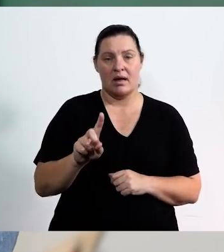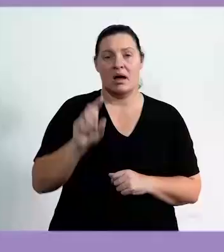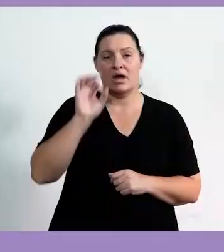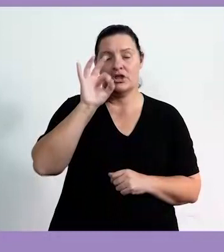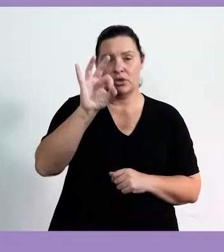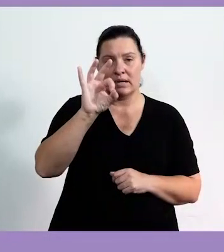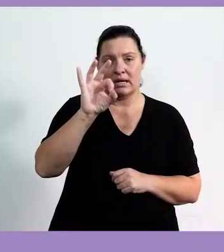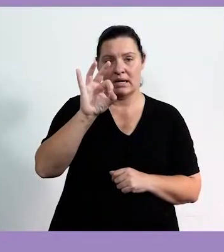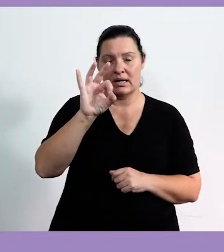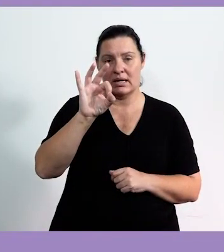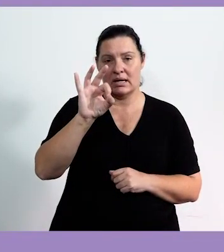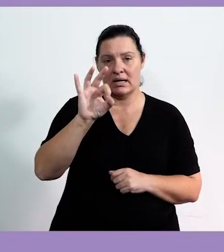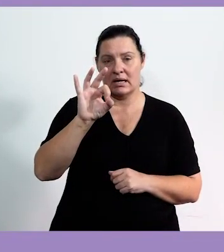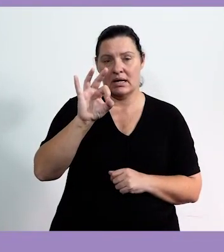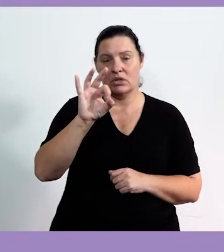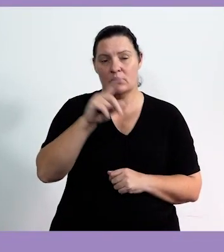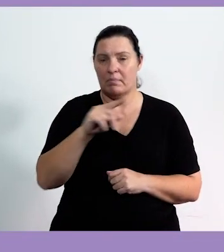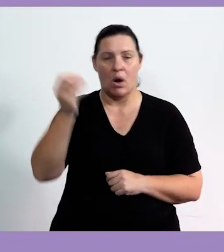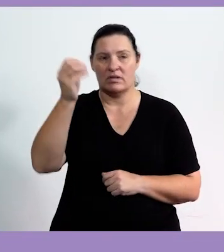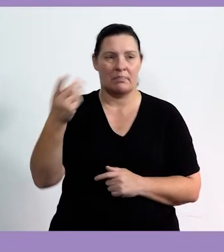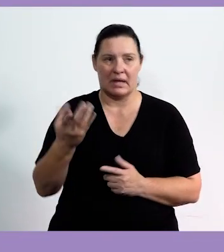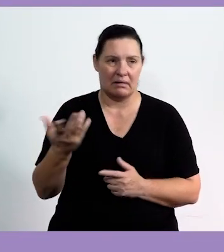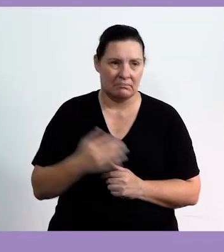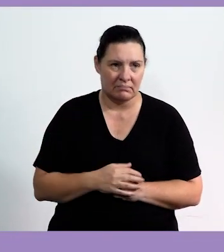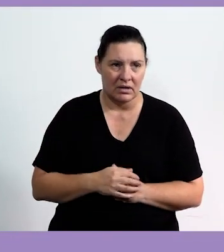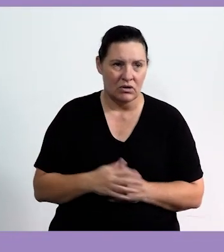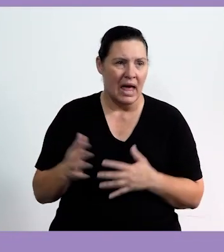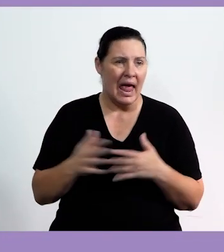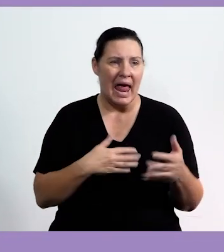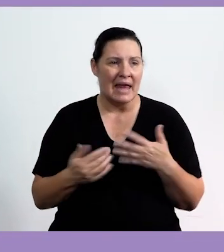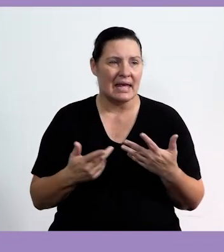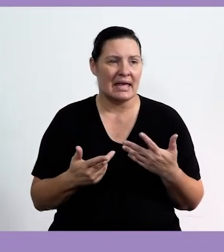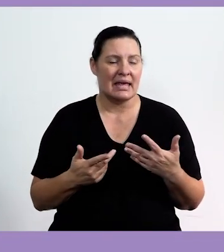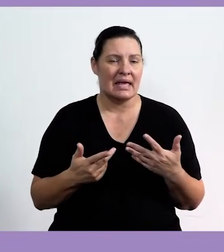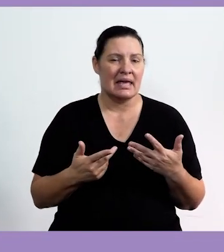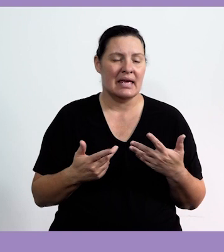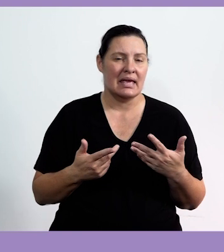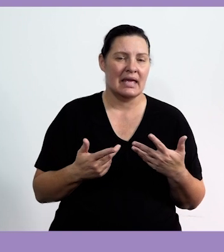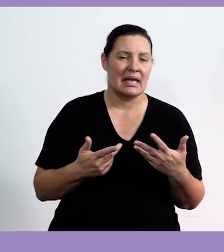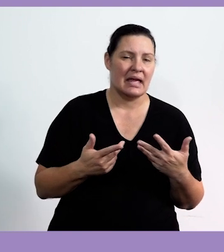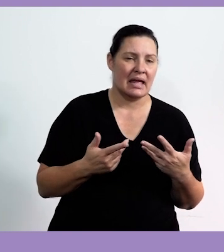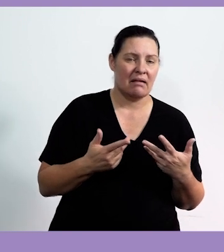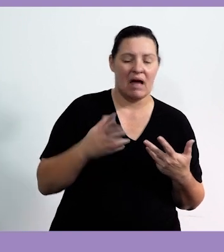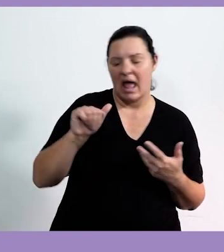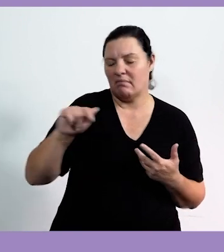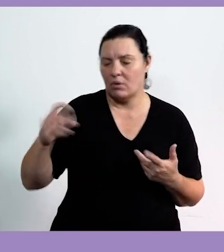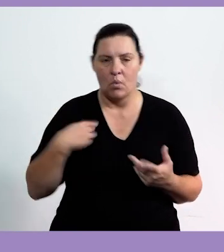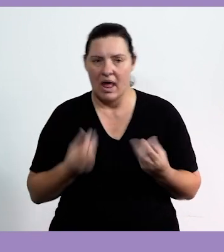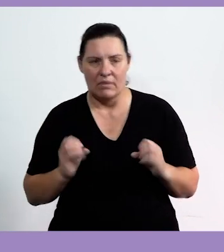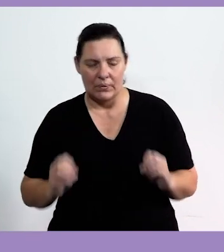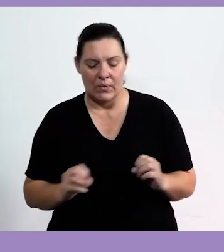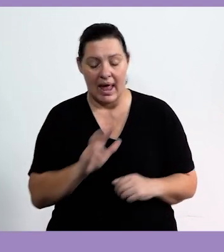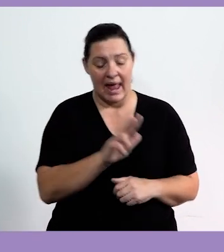equals to 3 to the power of something. Again, we can use any letter to represent what we do not